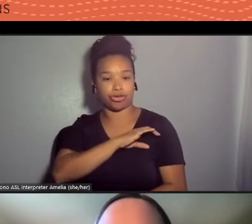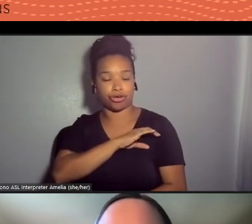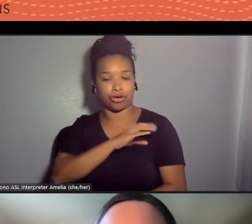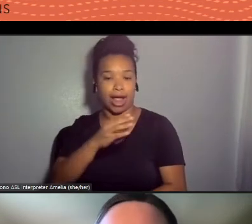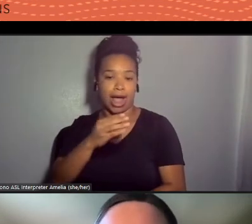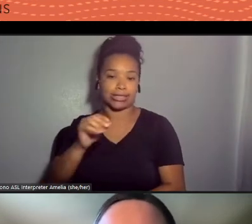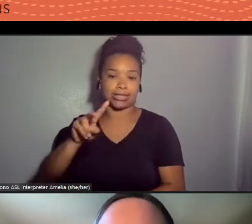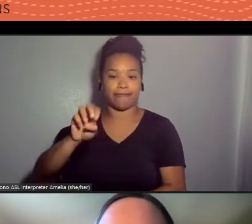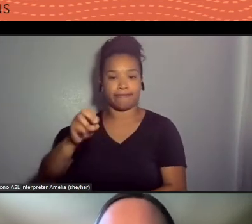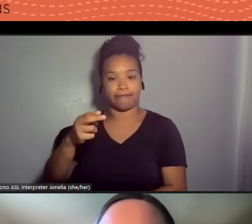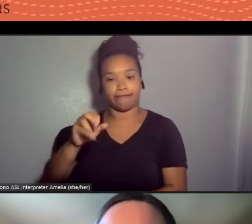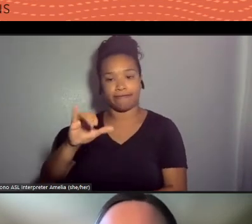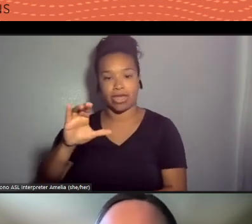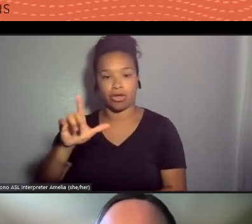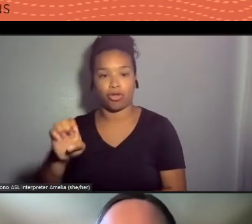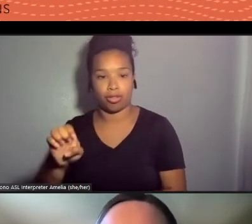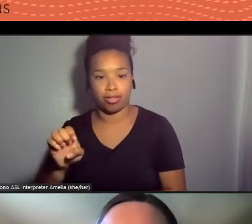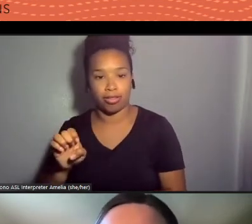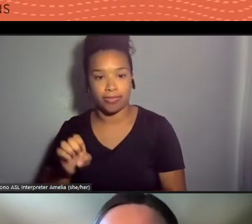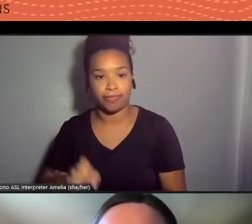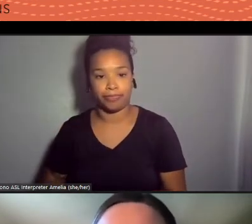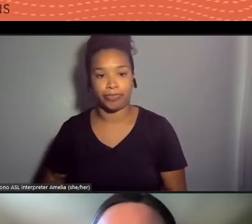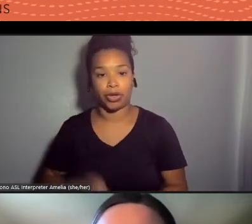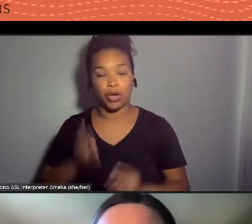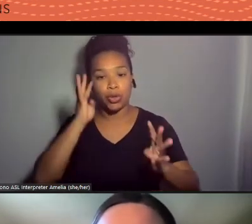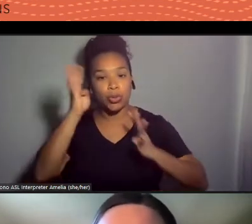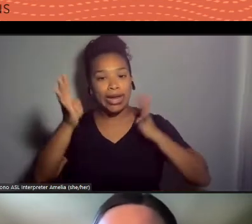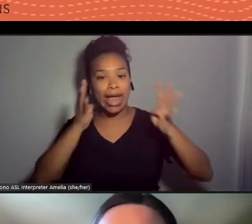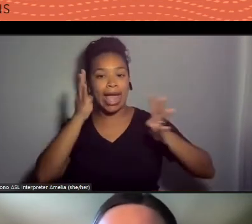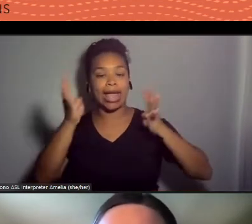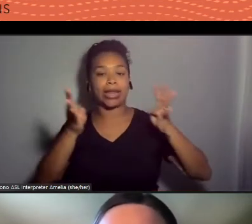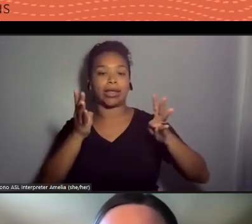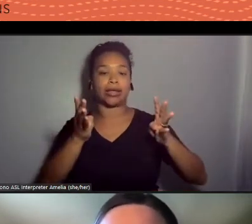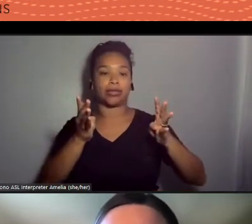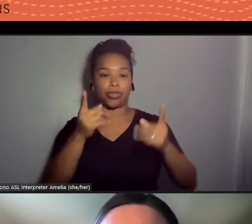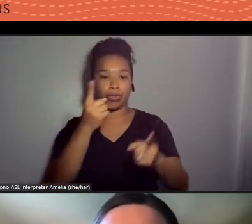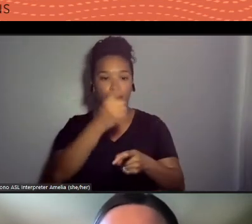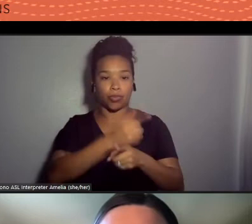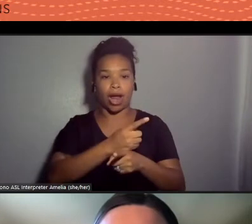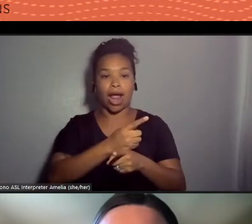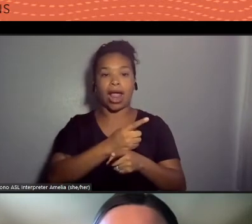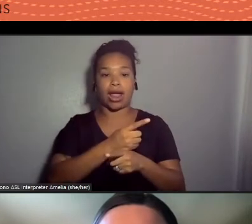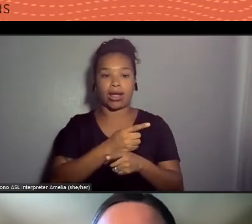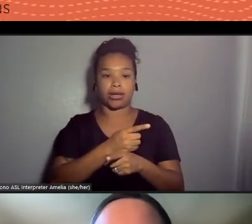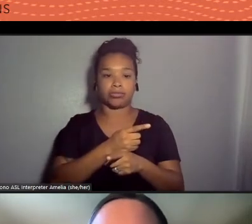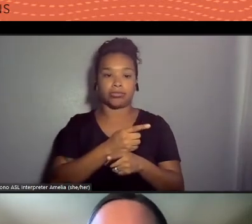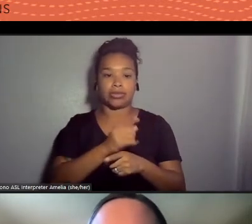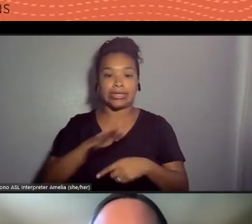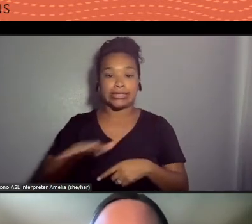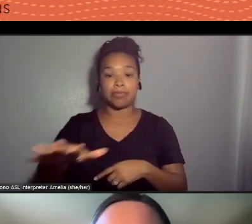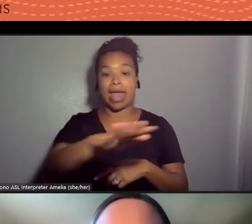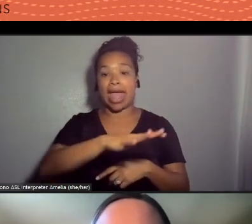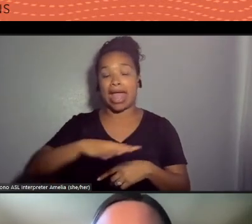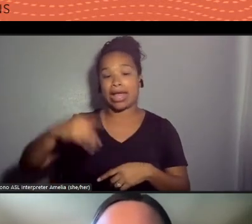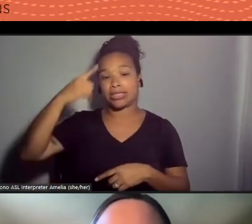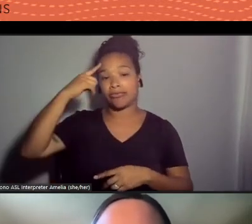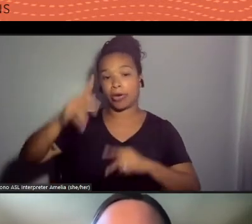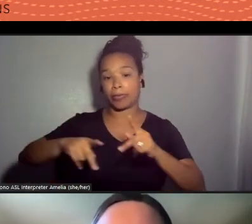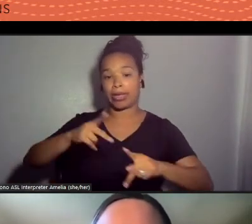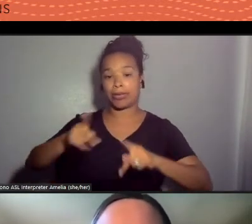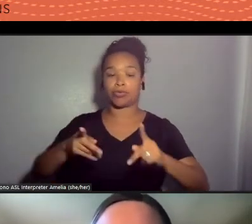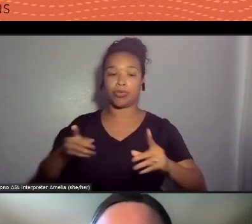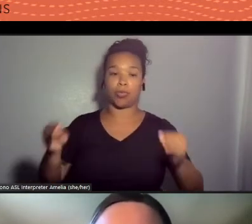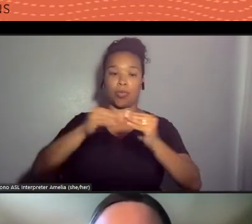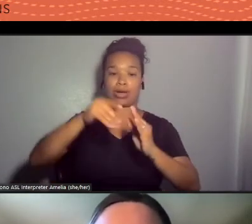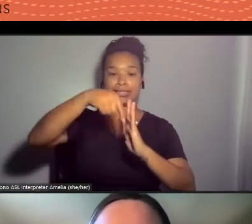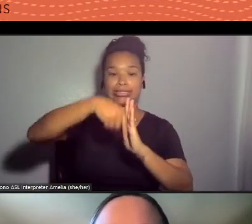about creating just the right platform for people to more deeply, more fully be